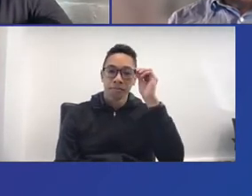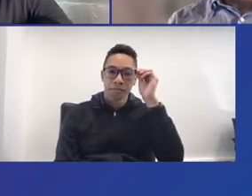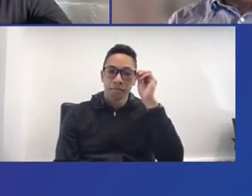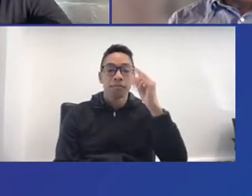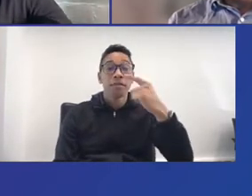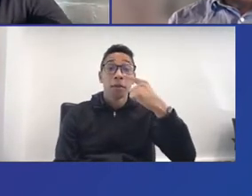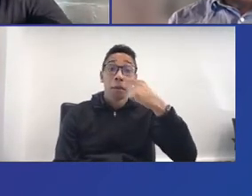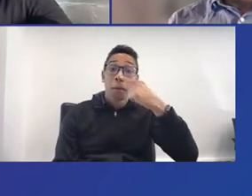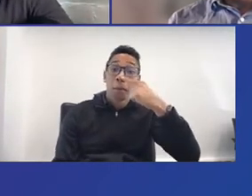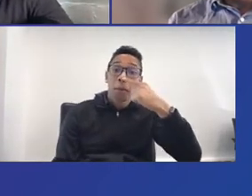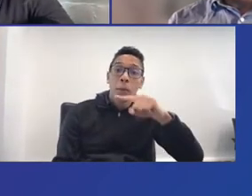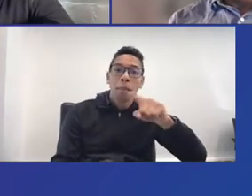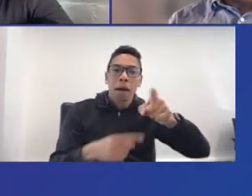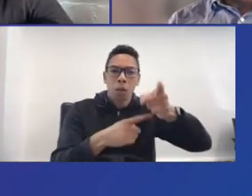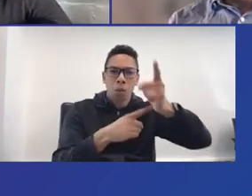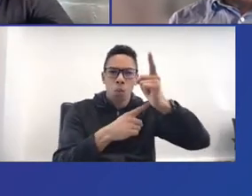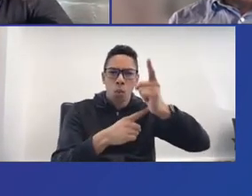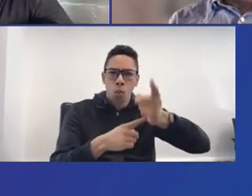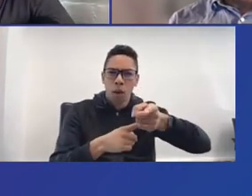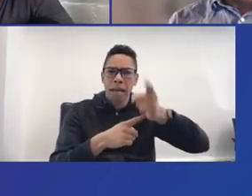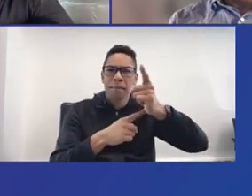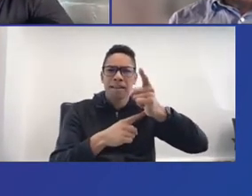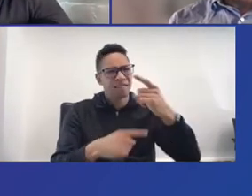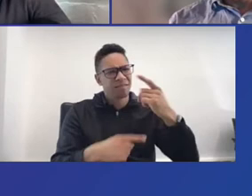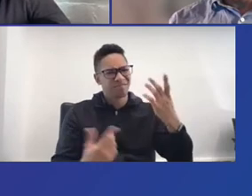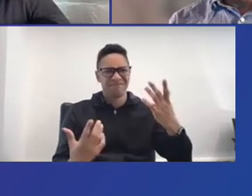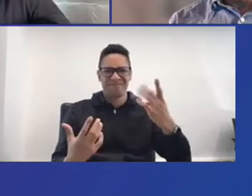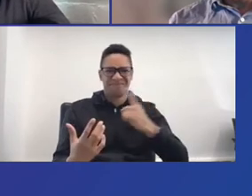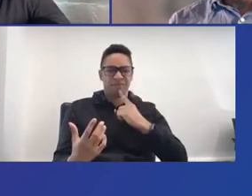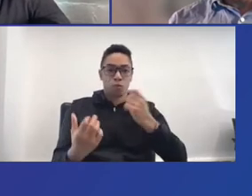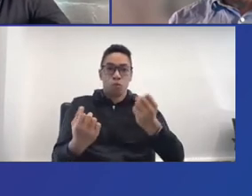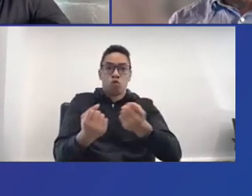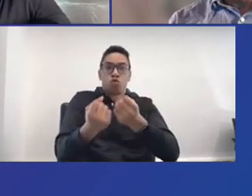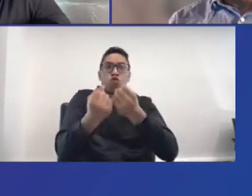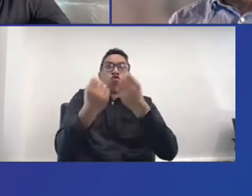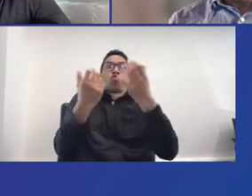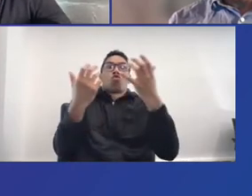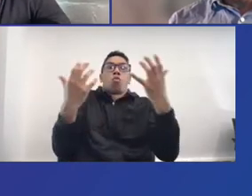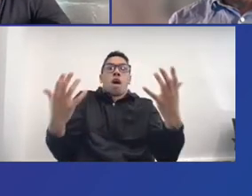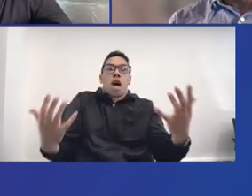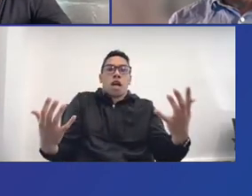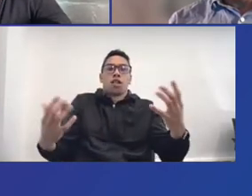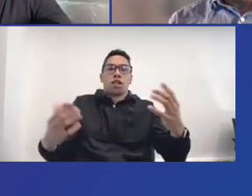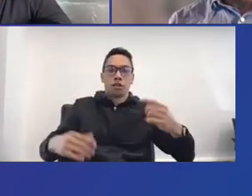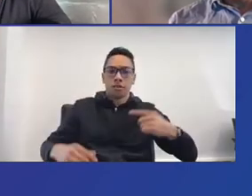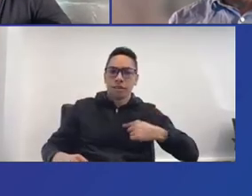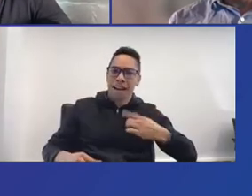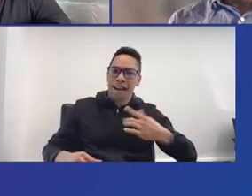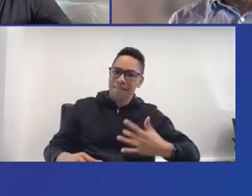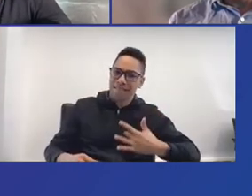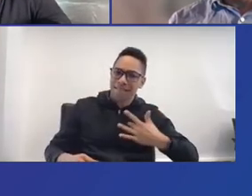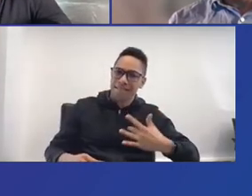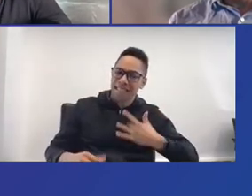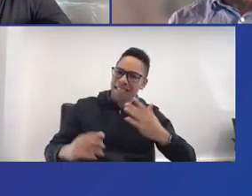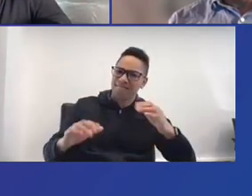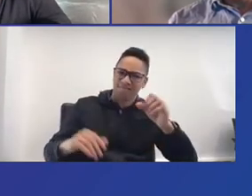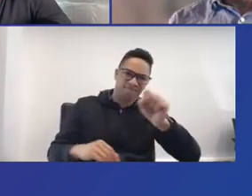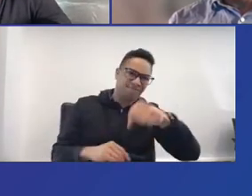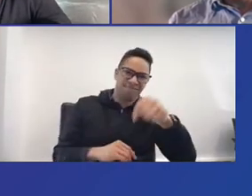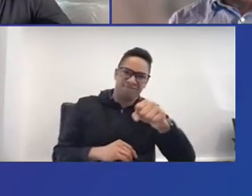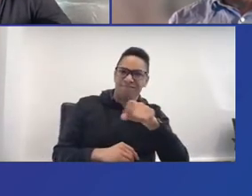minute. So much. Like, I feel like, yeah, what you're